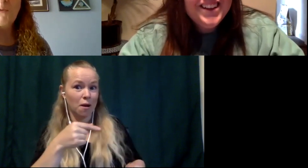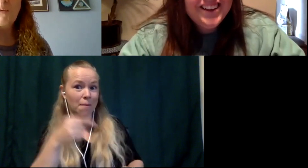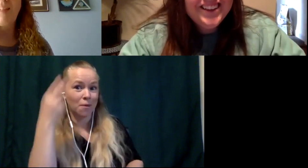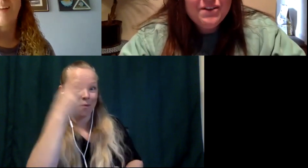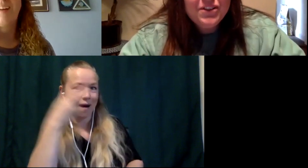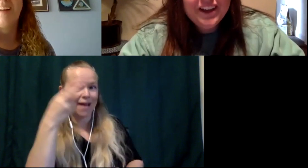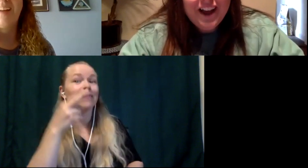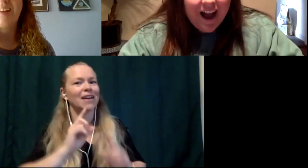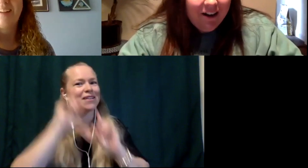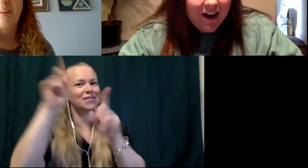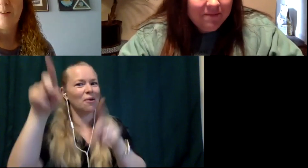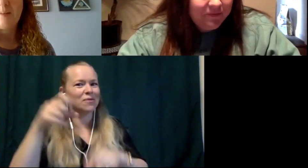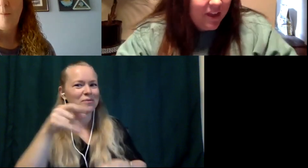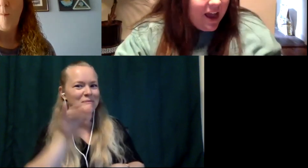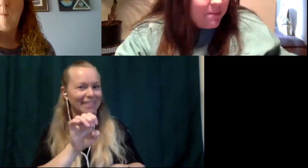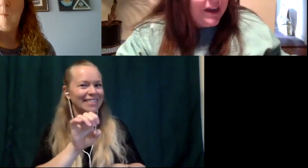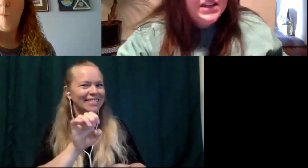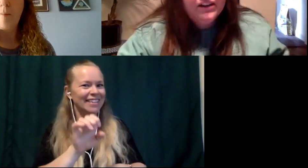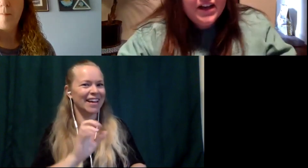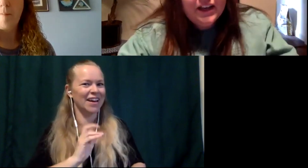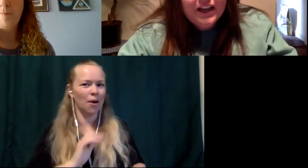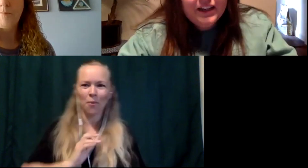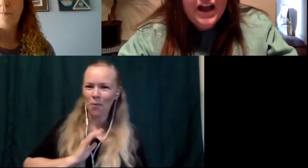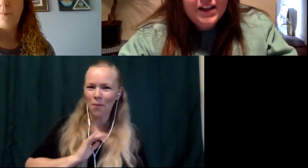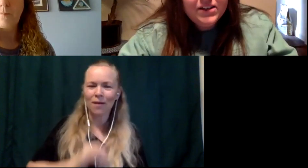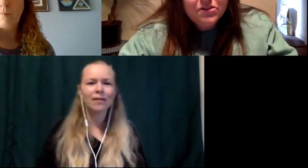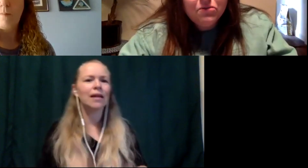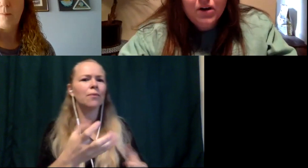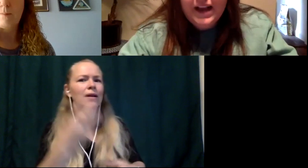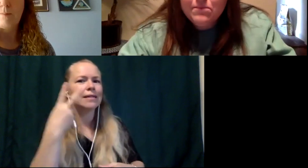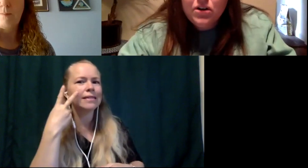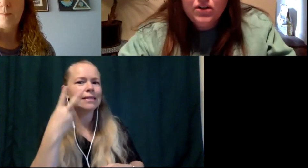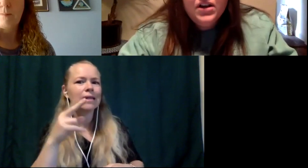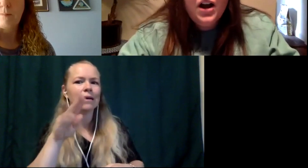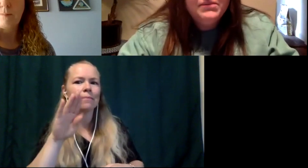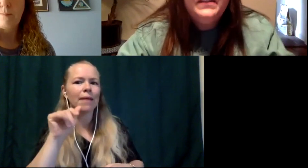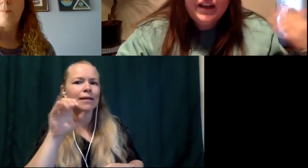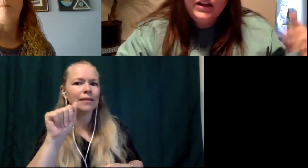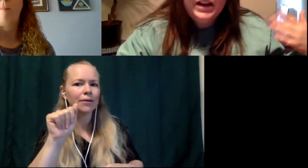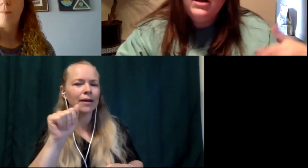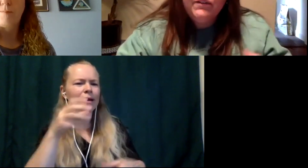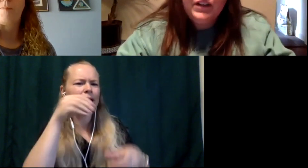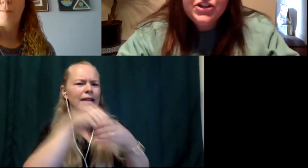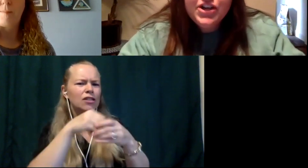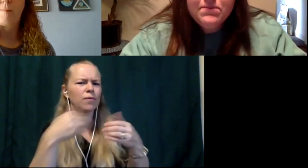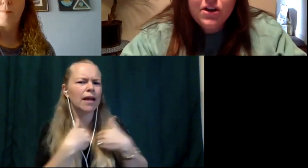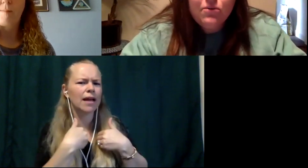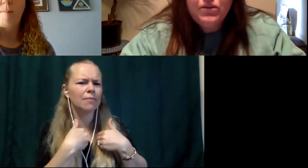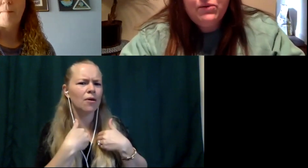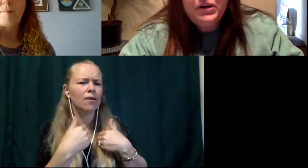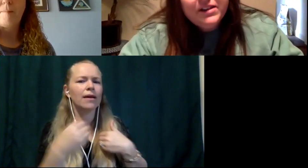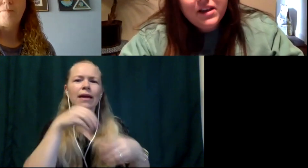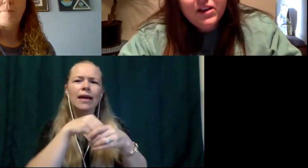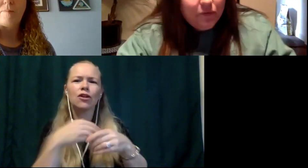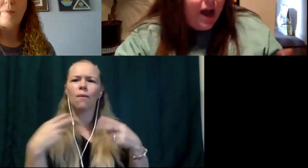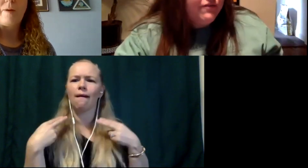Oh, cool. They were looking at how bacteria can get into an animal in healthy relationships. So like